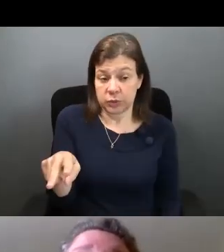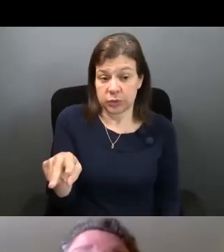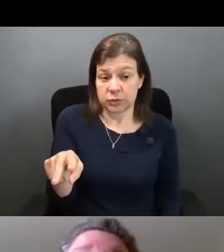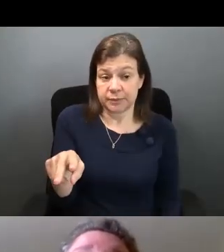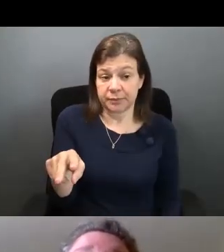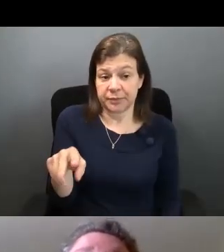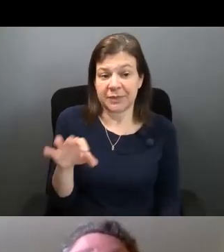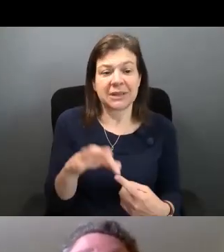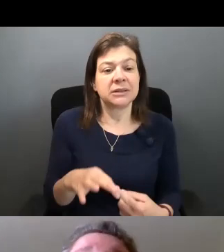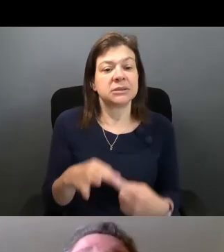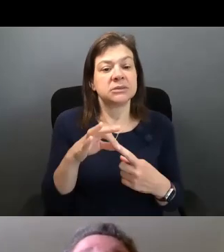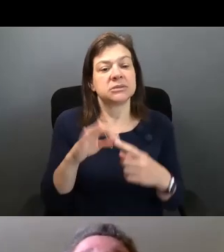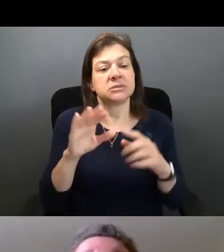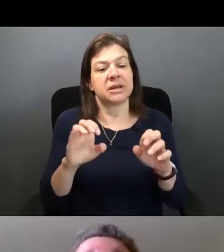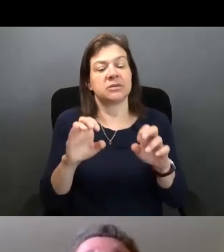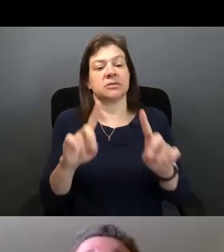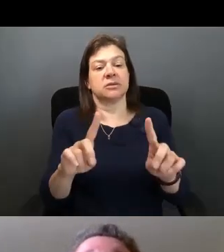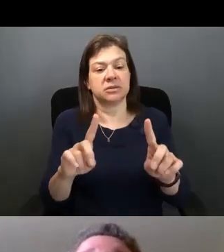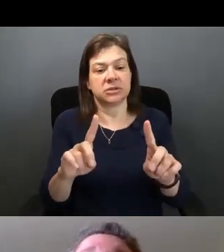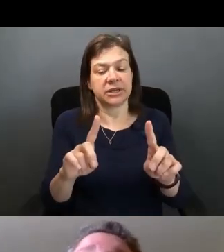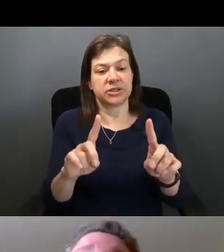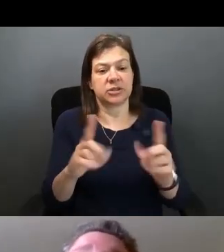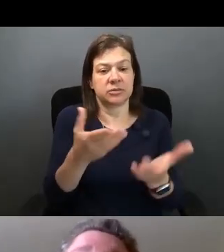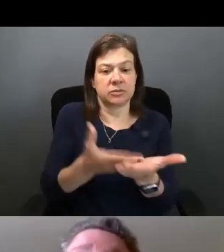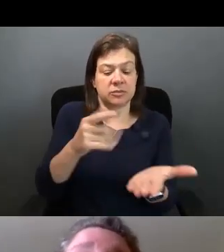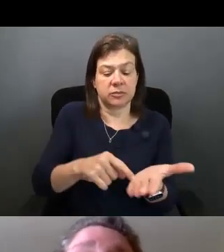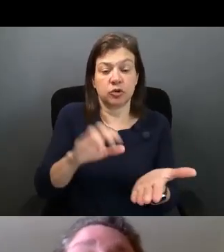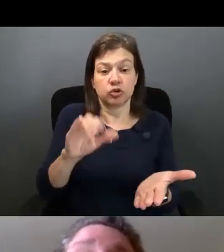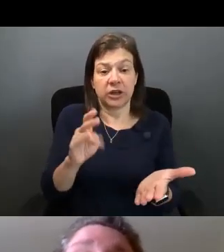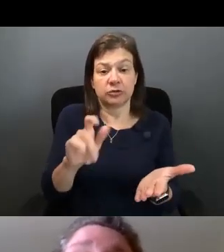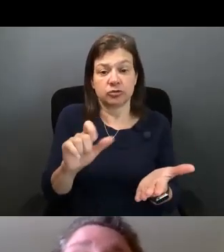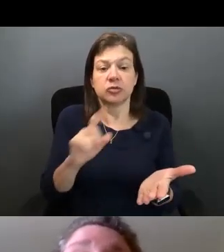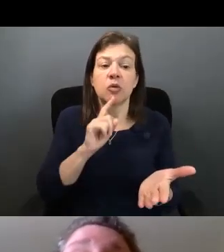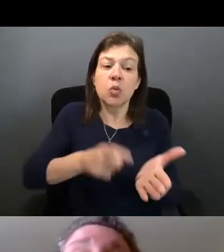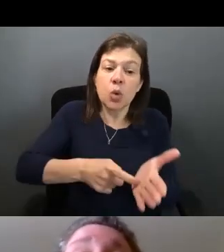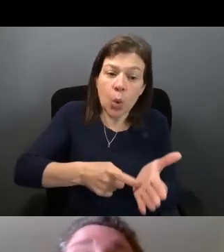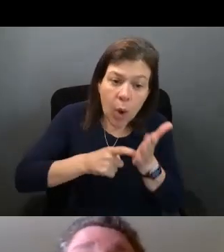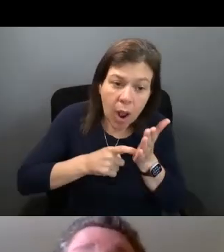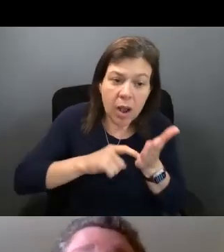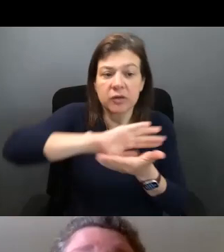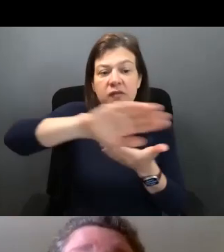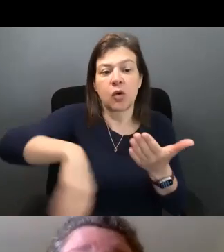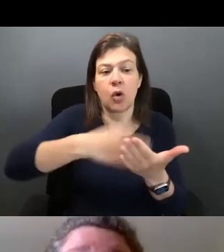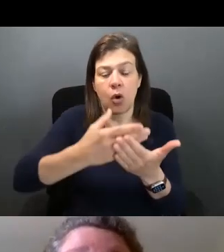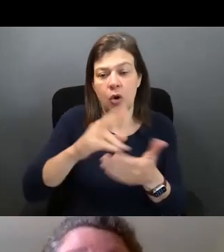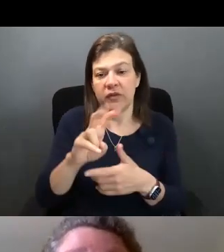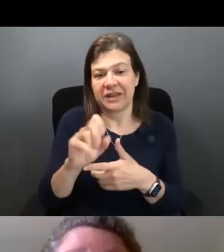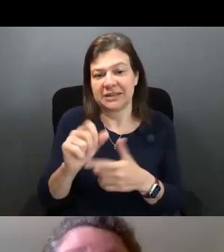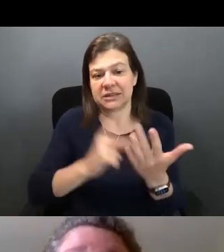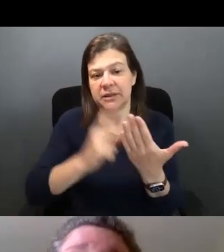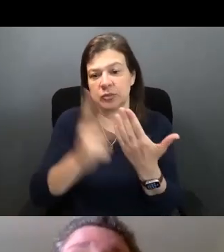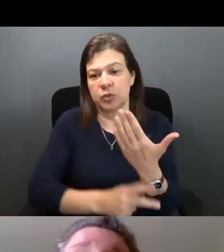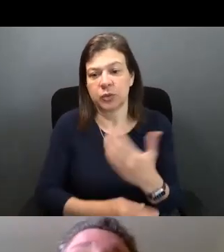2021-2022 is that special education credentials are required for all VSA